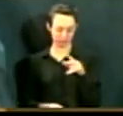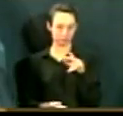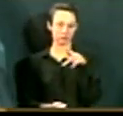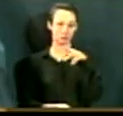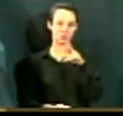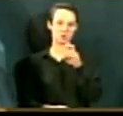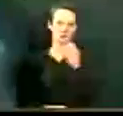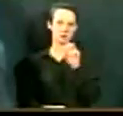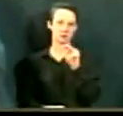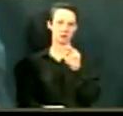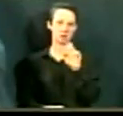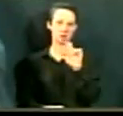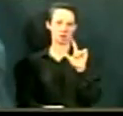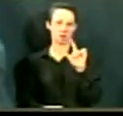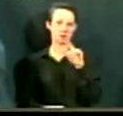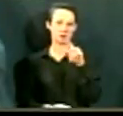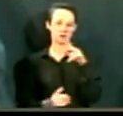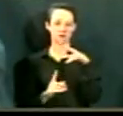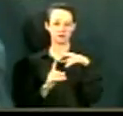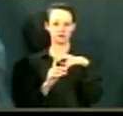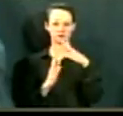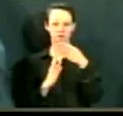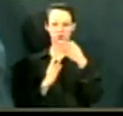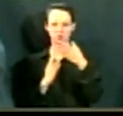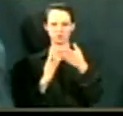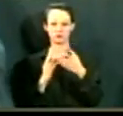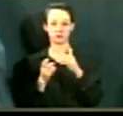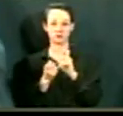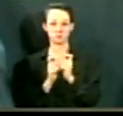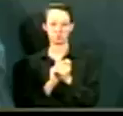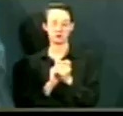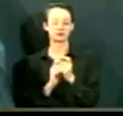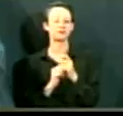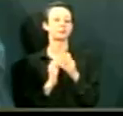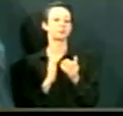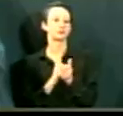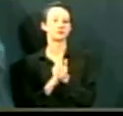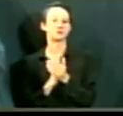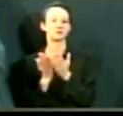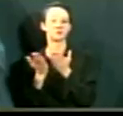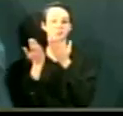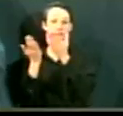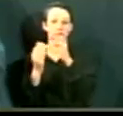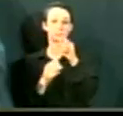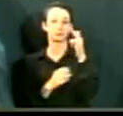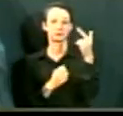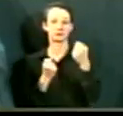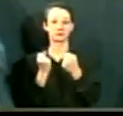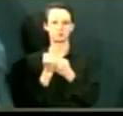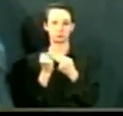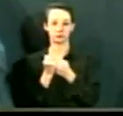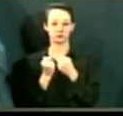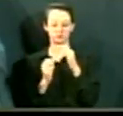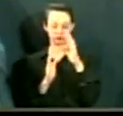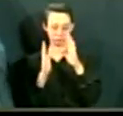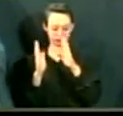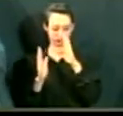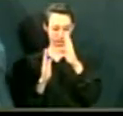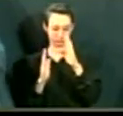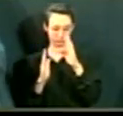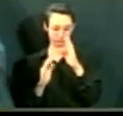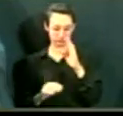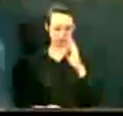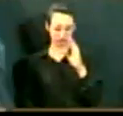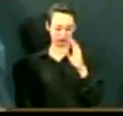Should approve. Motion made by Mr. Norman, seconded by Ms. Owen. All in favor say aye.